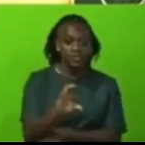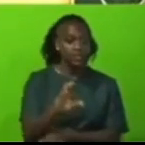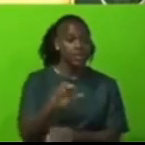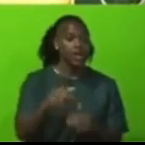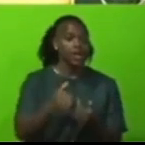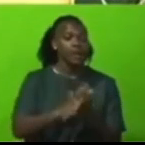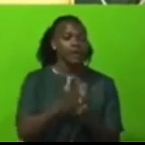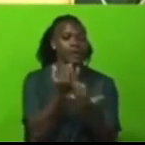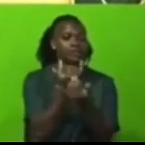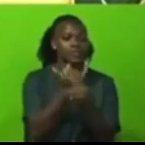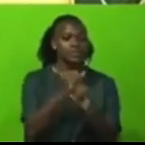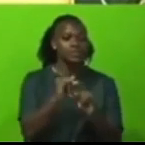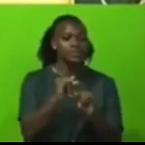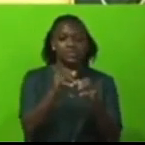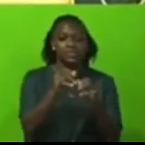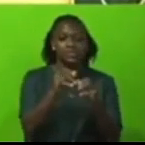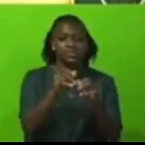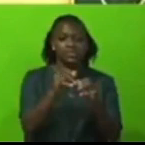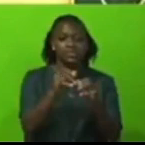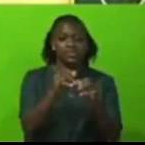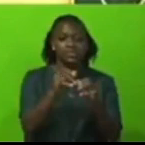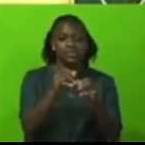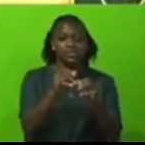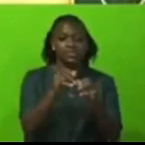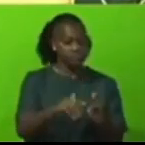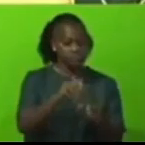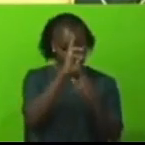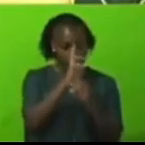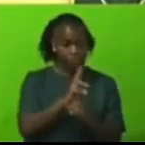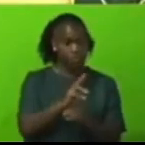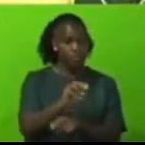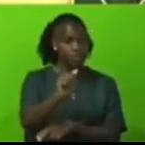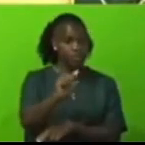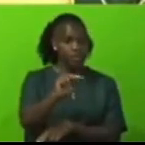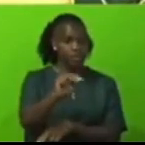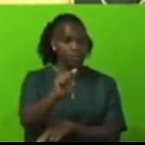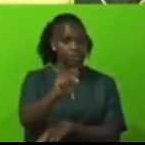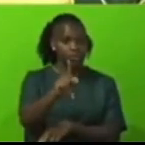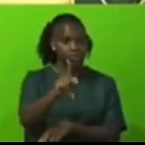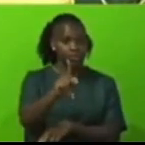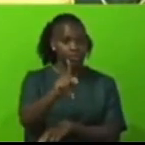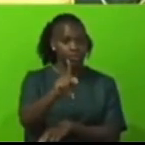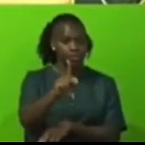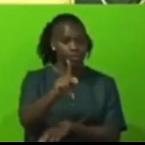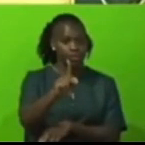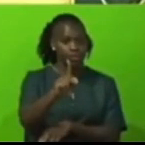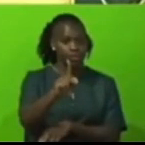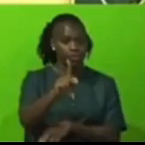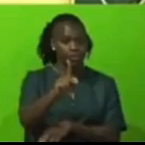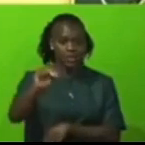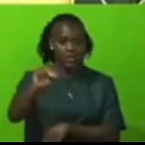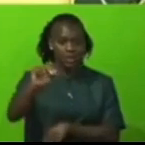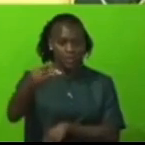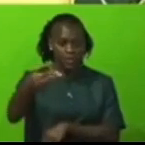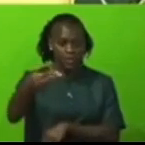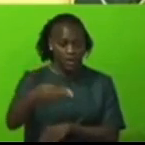candidate The Honorable amaka amaku isama the current independent member for form constituency in the